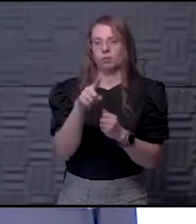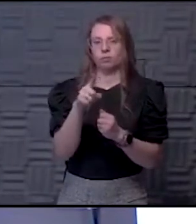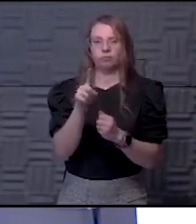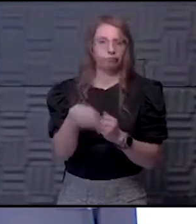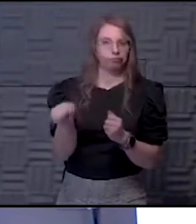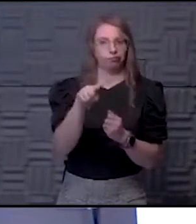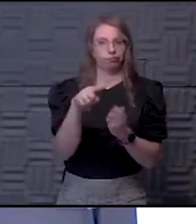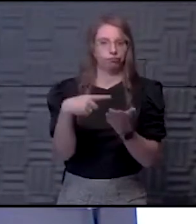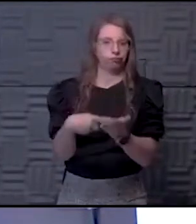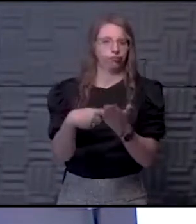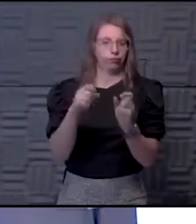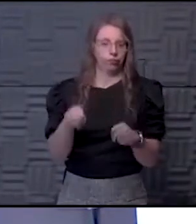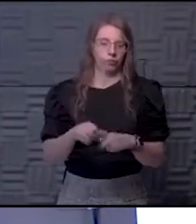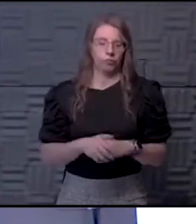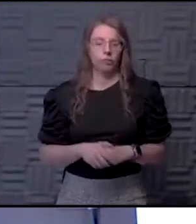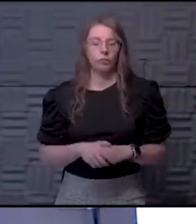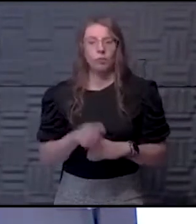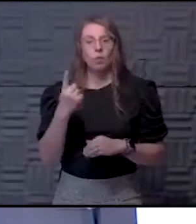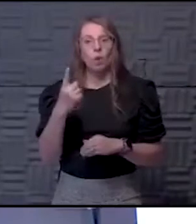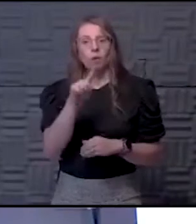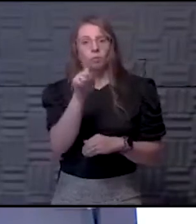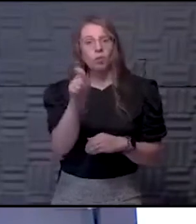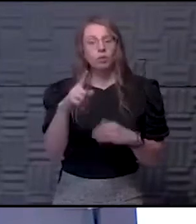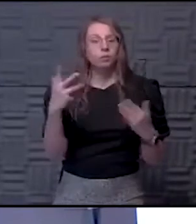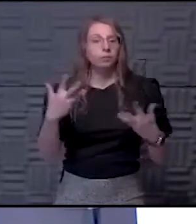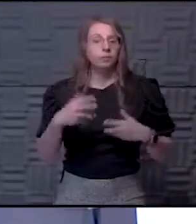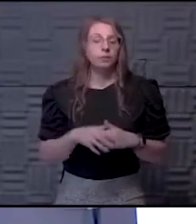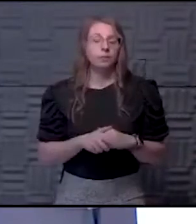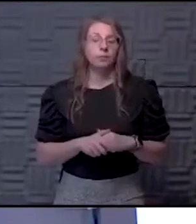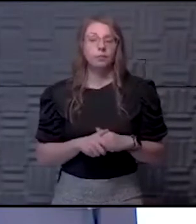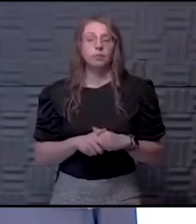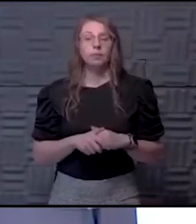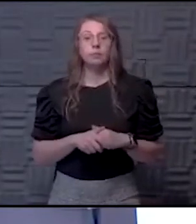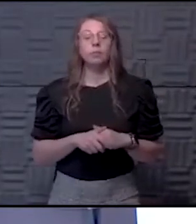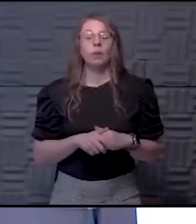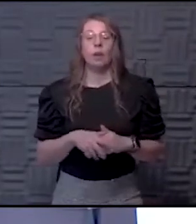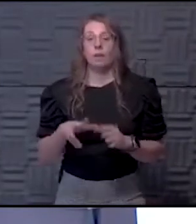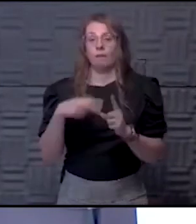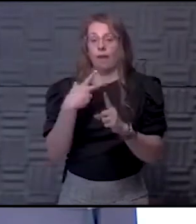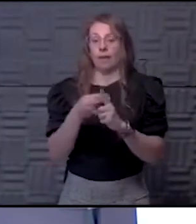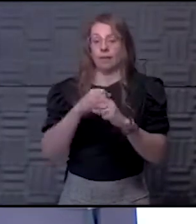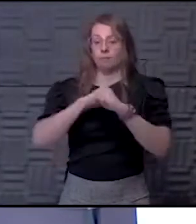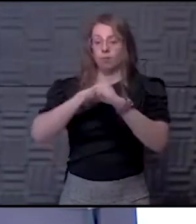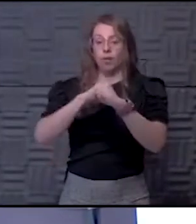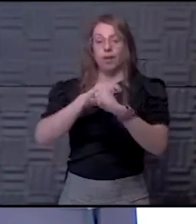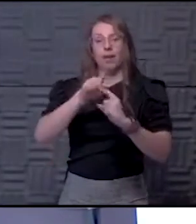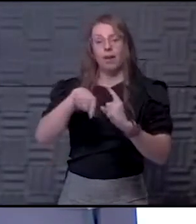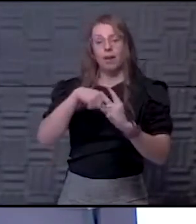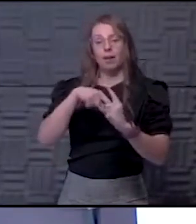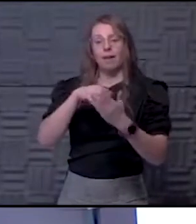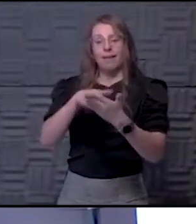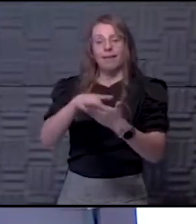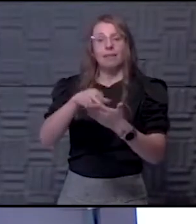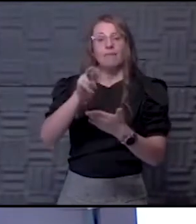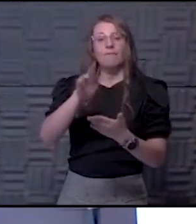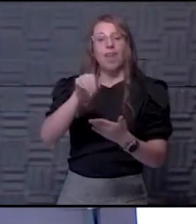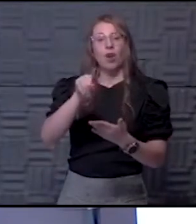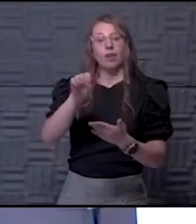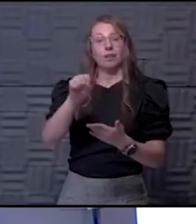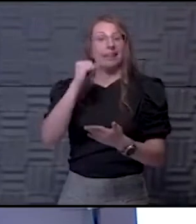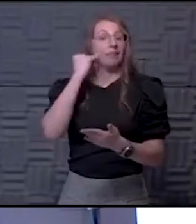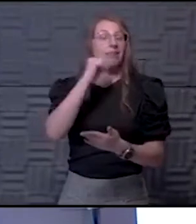discussion. One of the questions is, do the vaccines protect against the variants? And if they don't, will